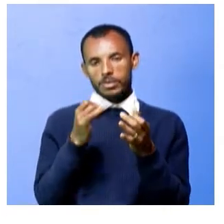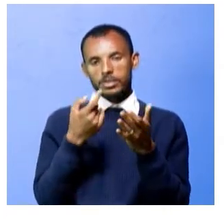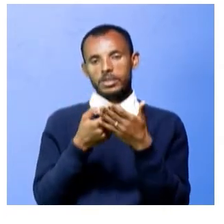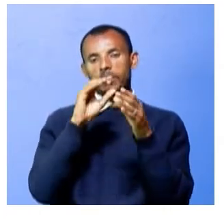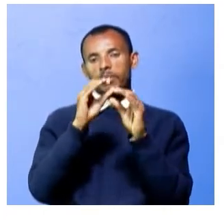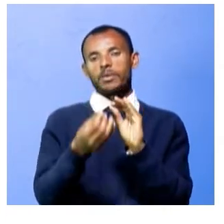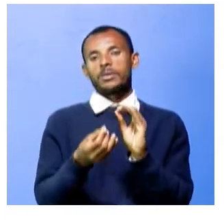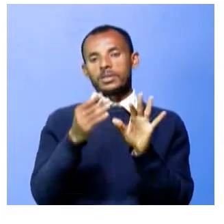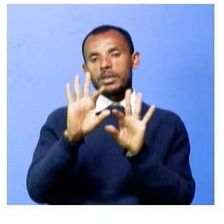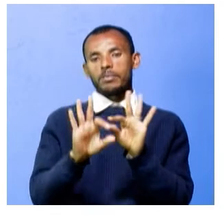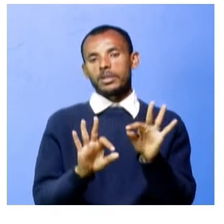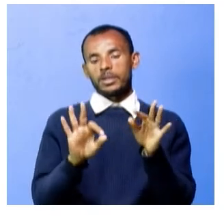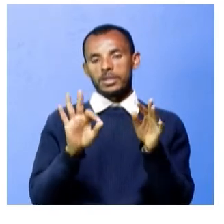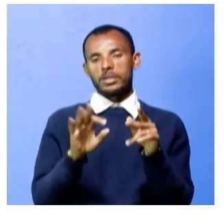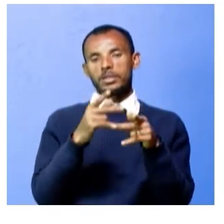space